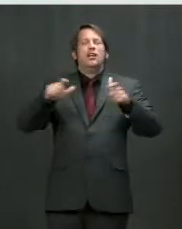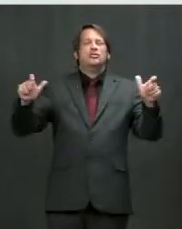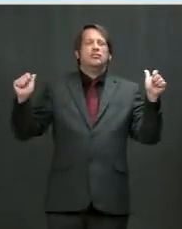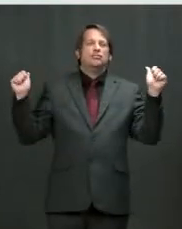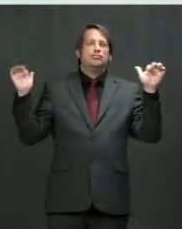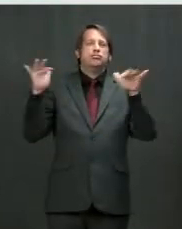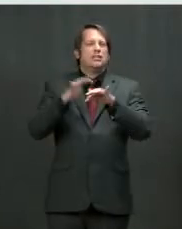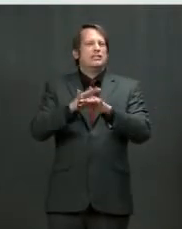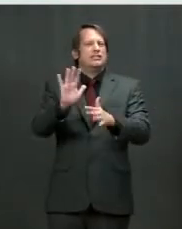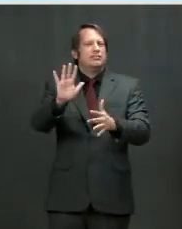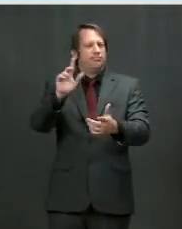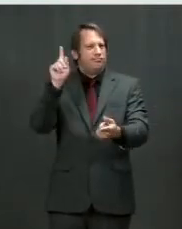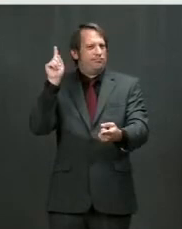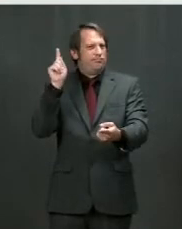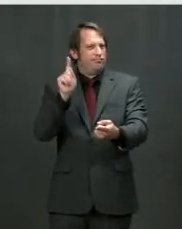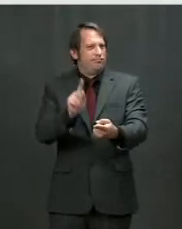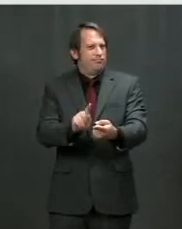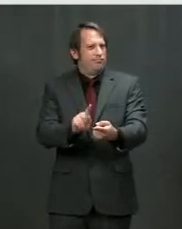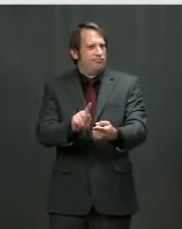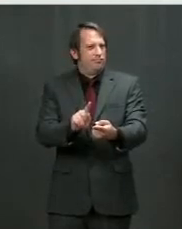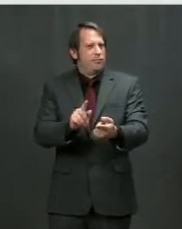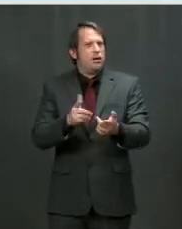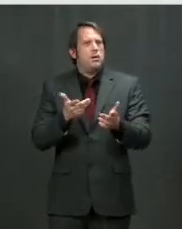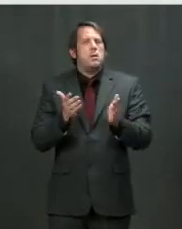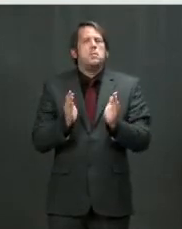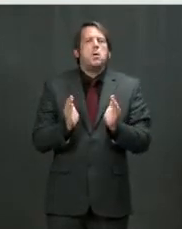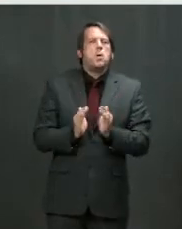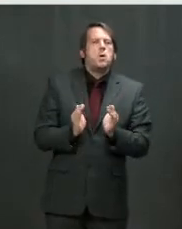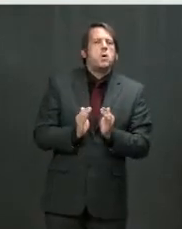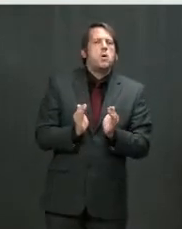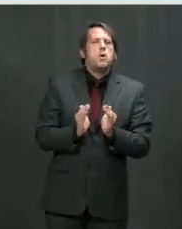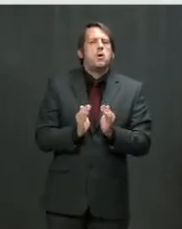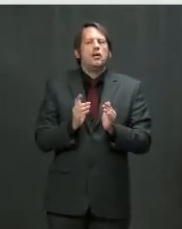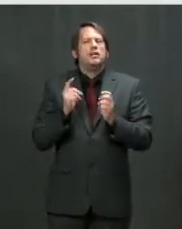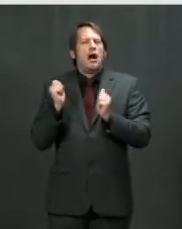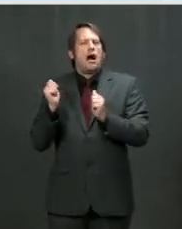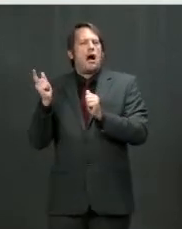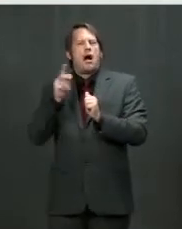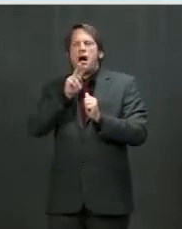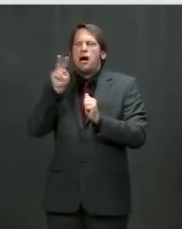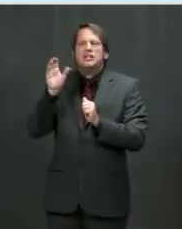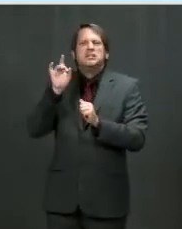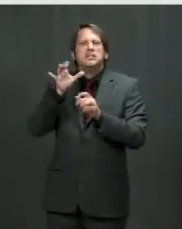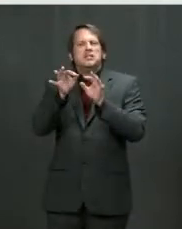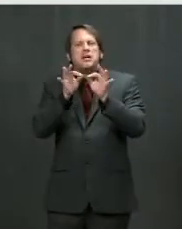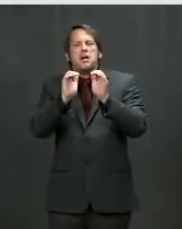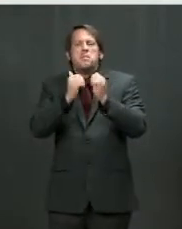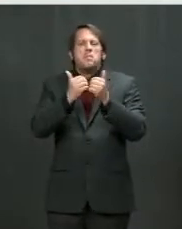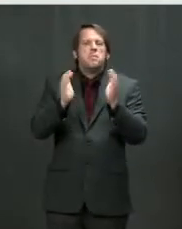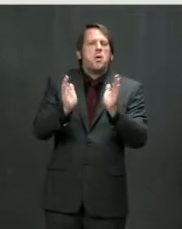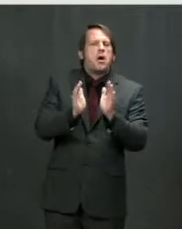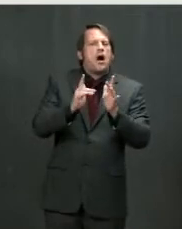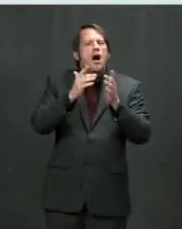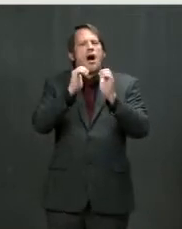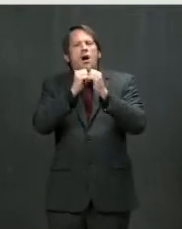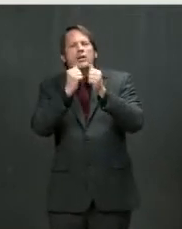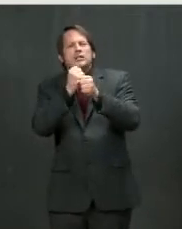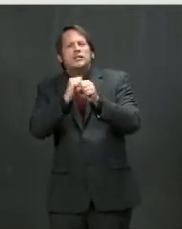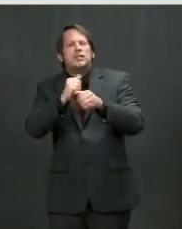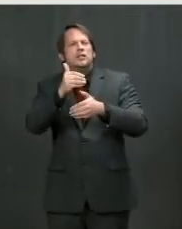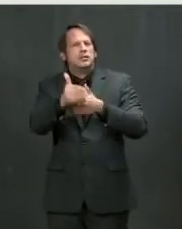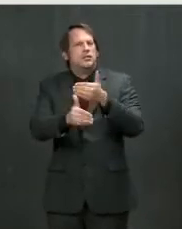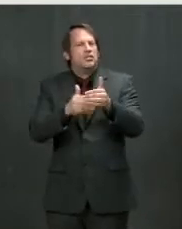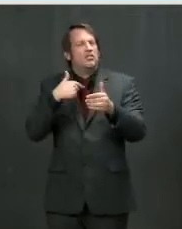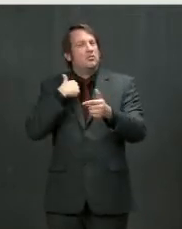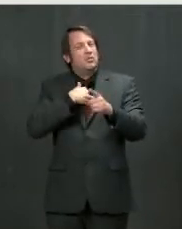on how to host small events safely, recognizing that our goals are to decrease transmission of COVID-19 and,